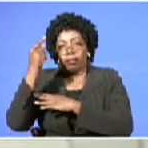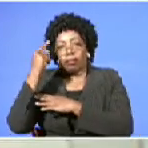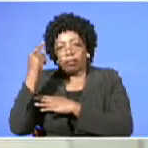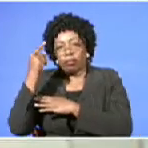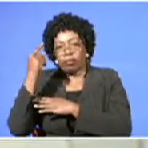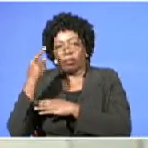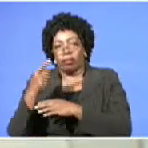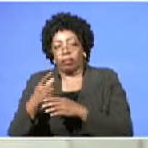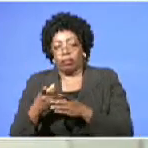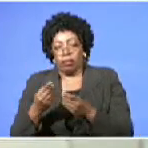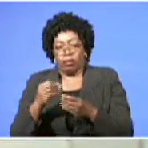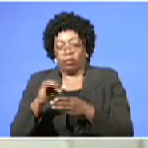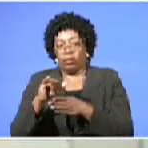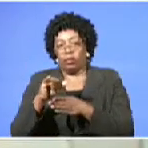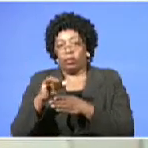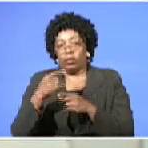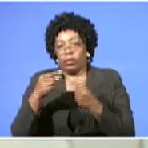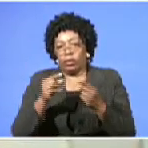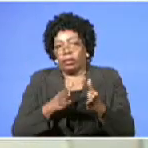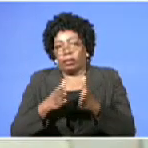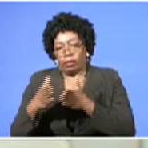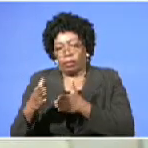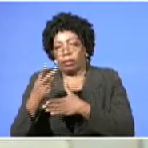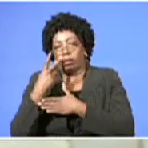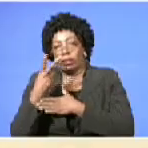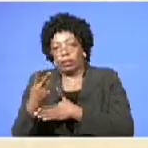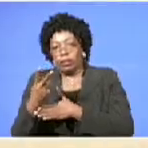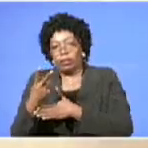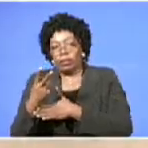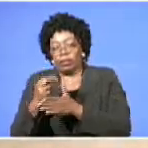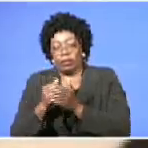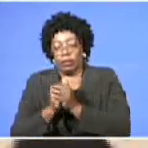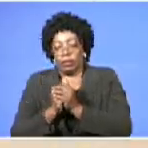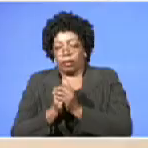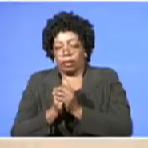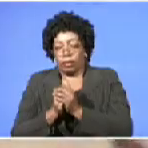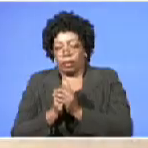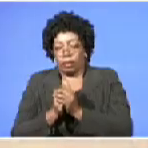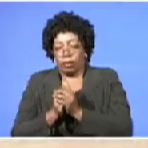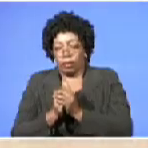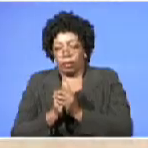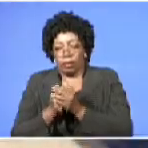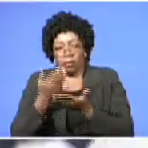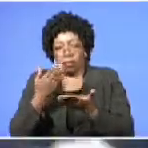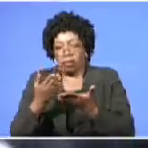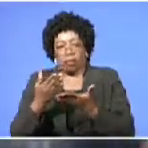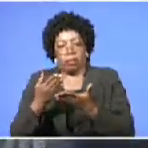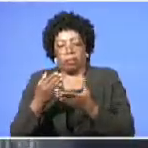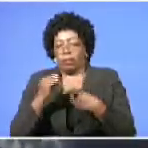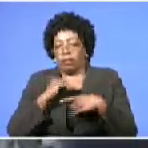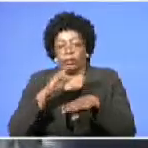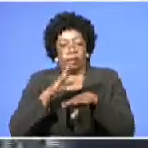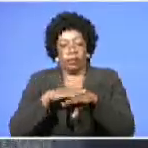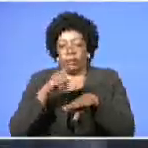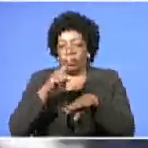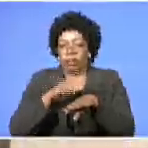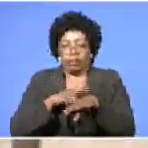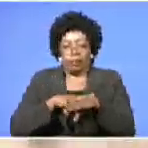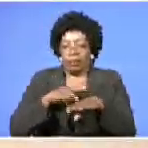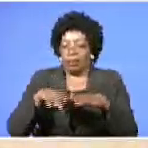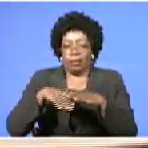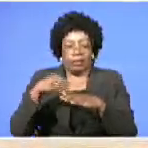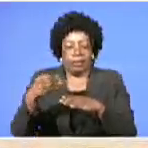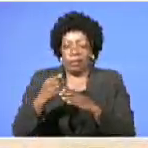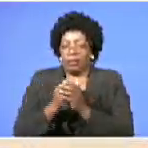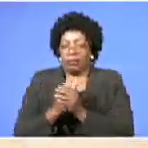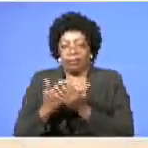to execute the game plan. As you can see, it was evident. Thinking maybe I should have called a timeout in the last minute.